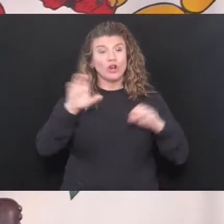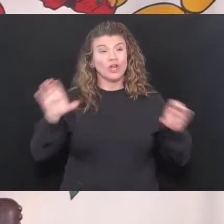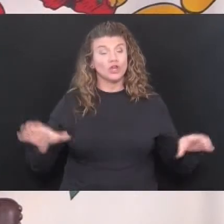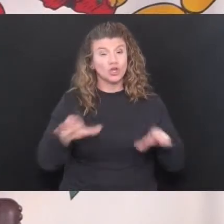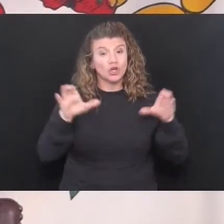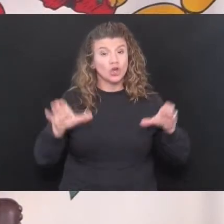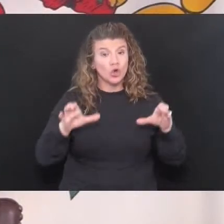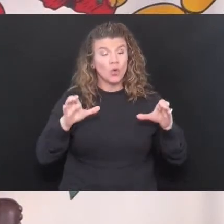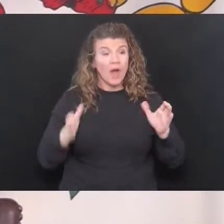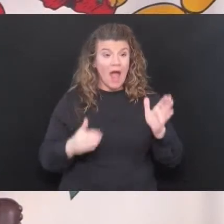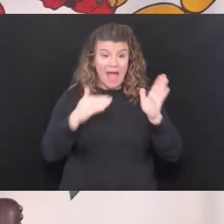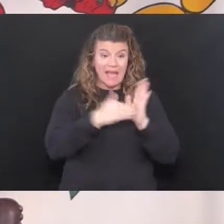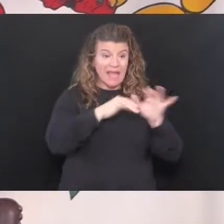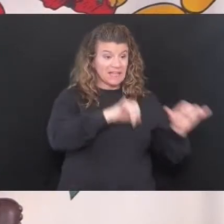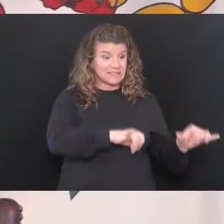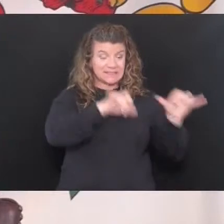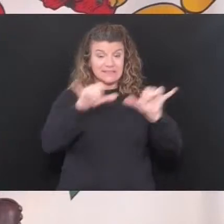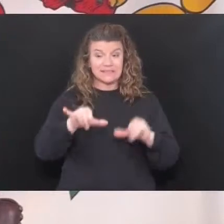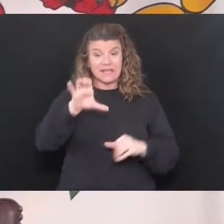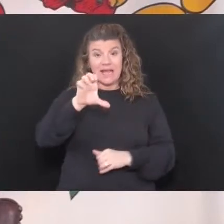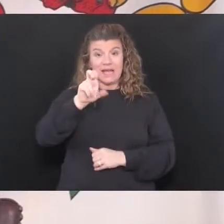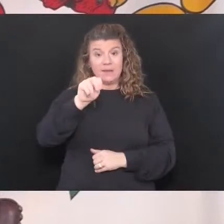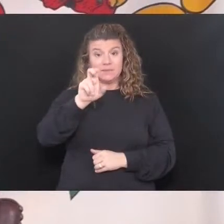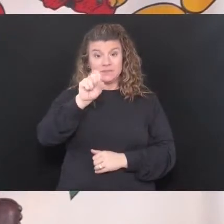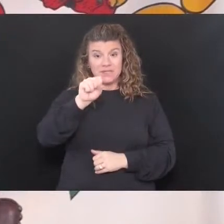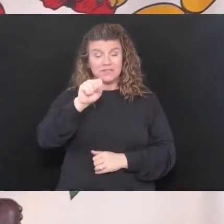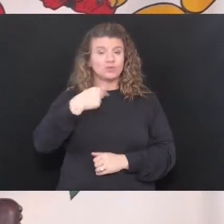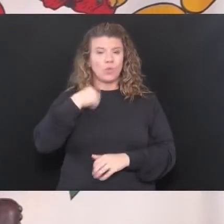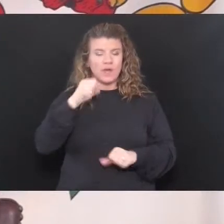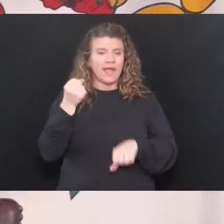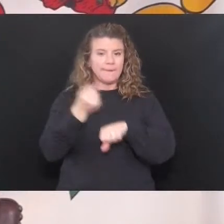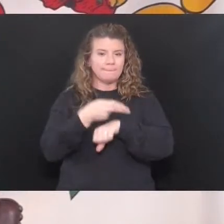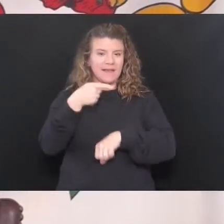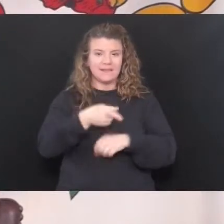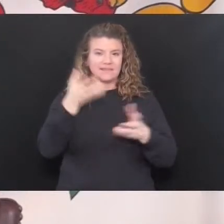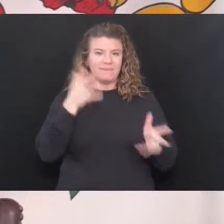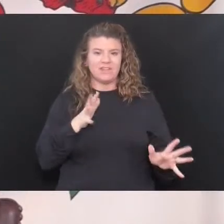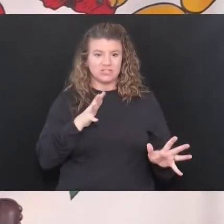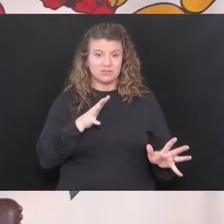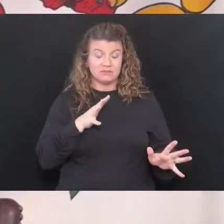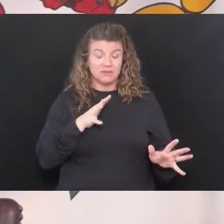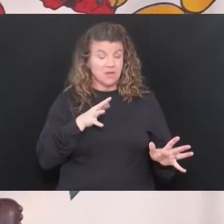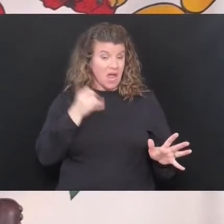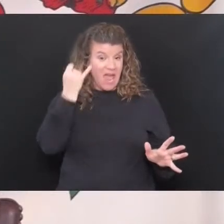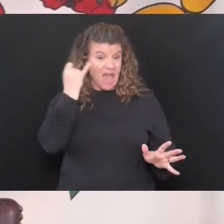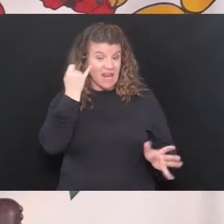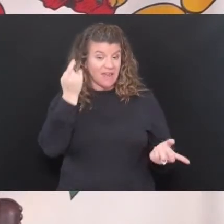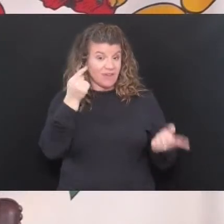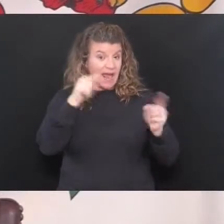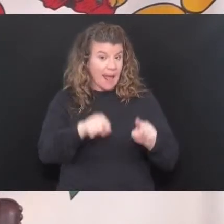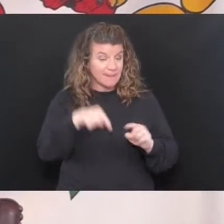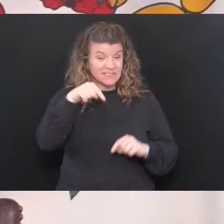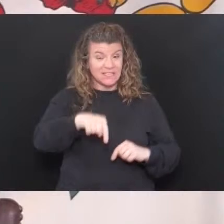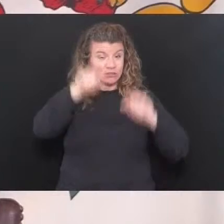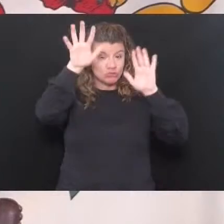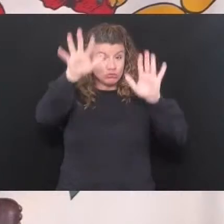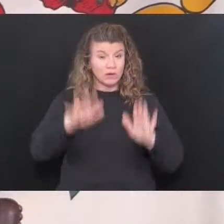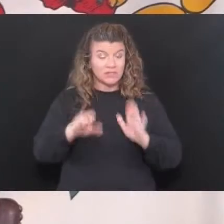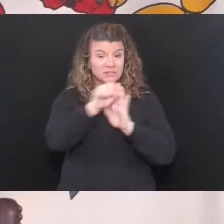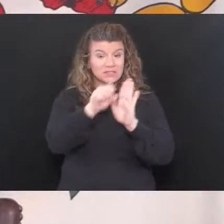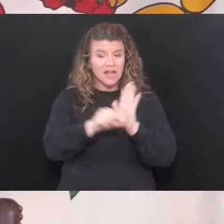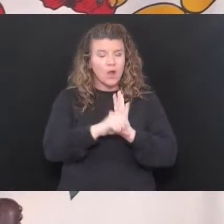the census, we can get ourselves across the finish line. And if we do, in this great state, we